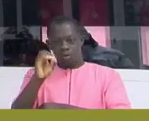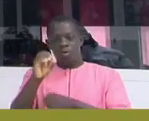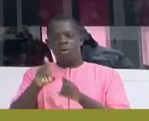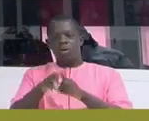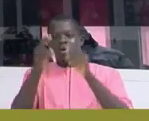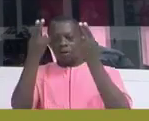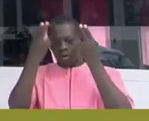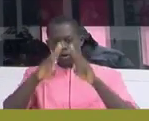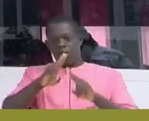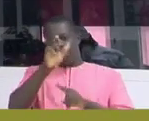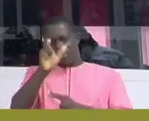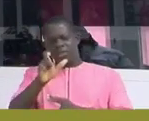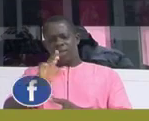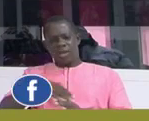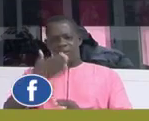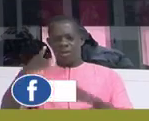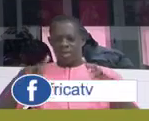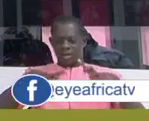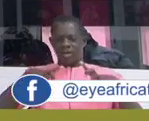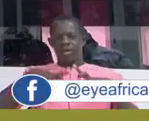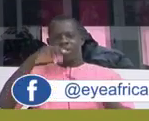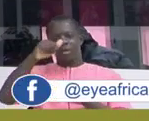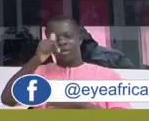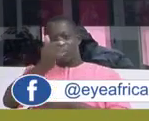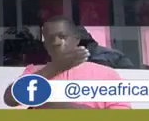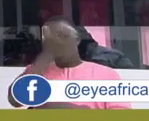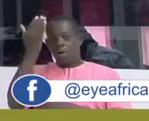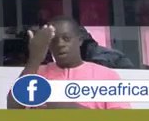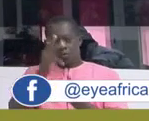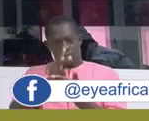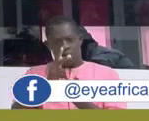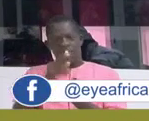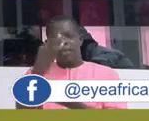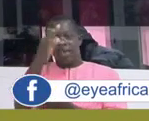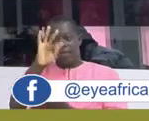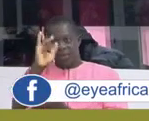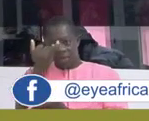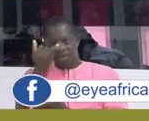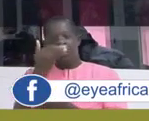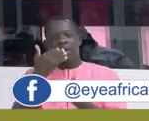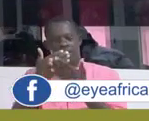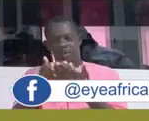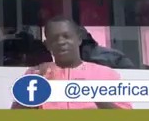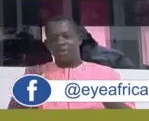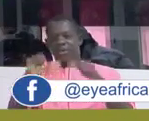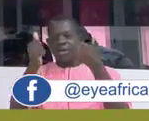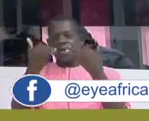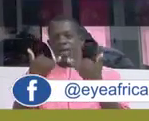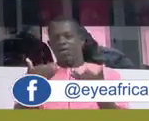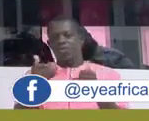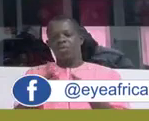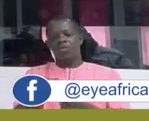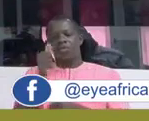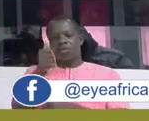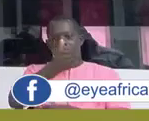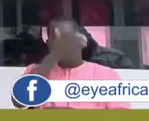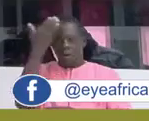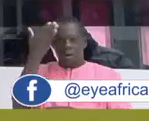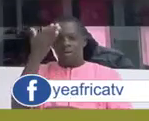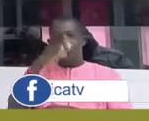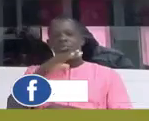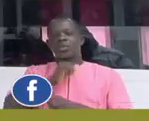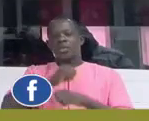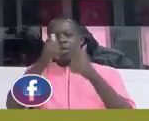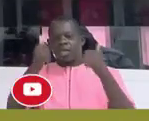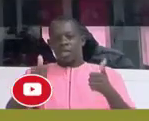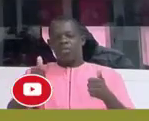Council. Uh we ready with this morning some witness? If so, please proceed. Uh good morning Mr. Chairman, commissioners and members of